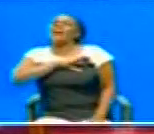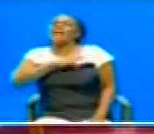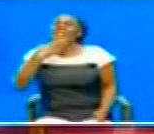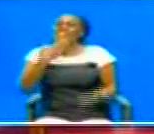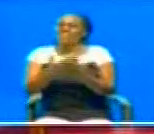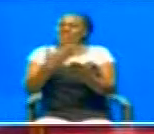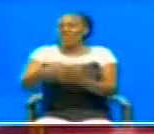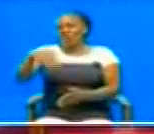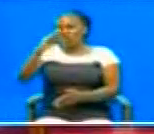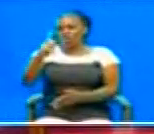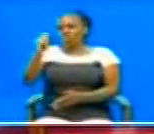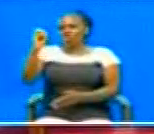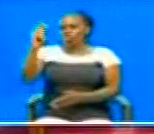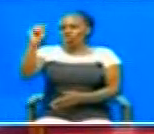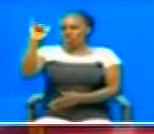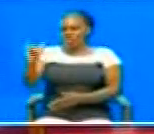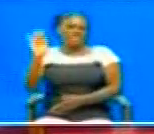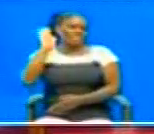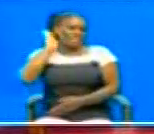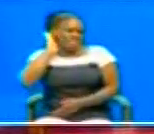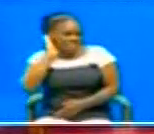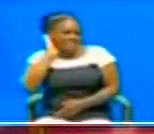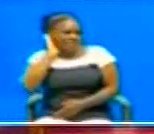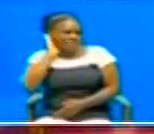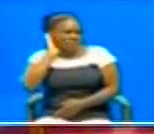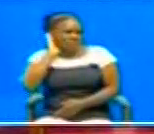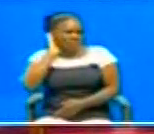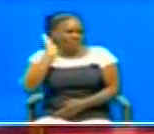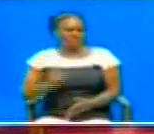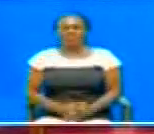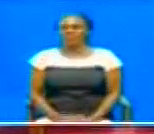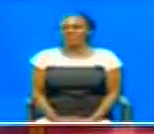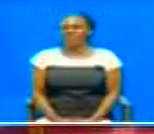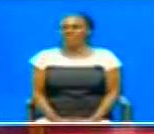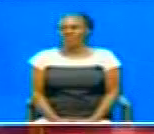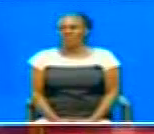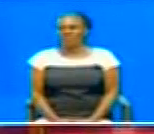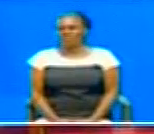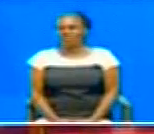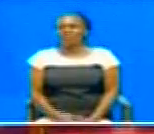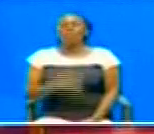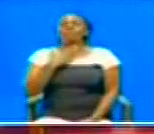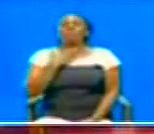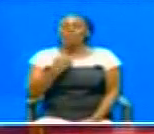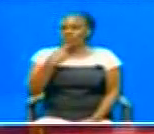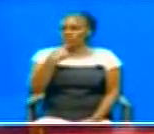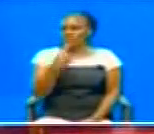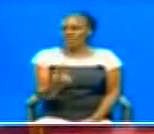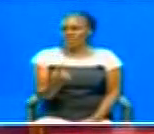Tony Gachoka is listened beyond the borders of Kenya. But anyway, I just wanted to say this.